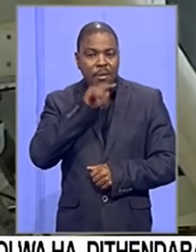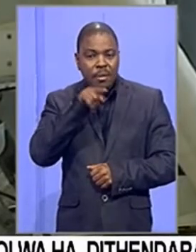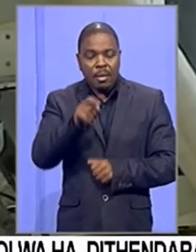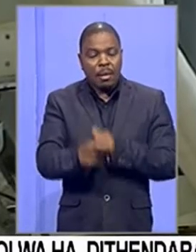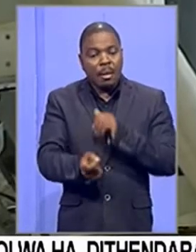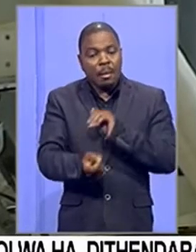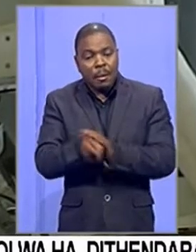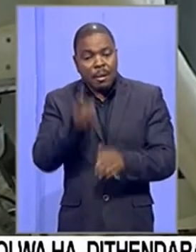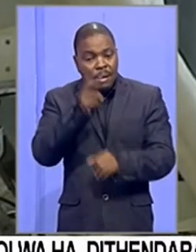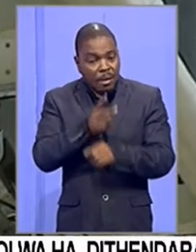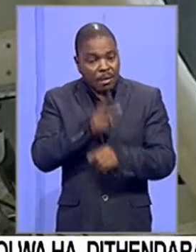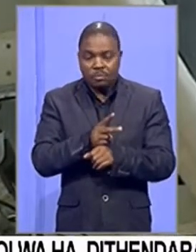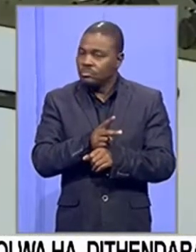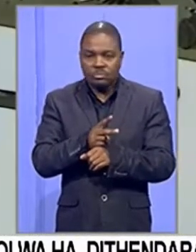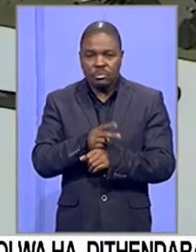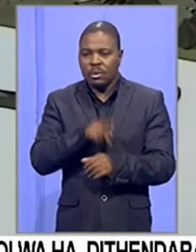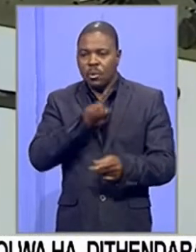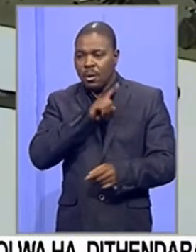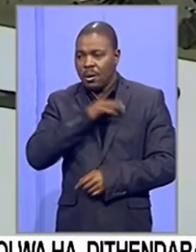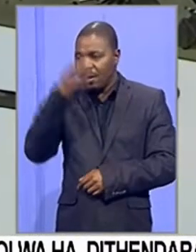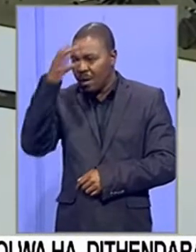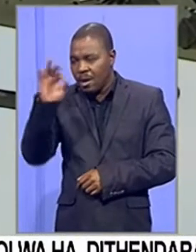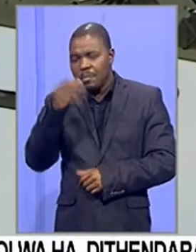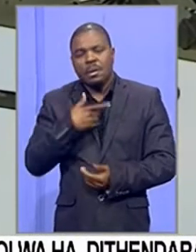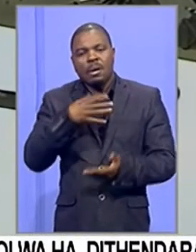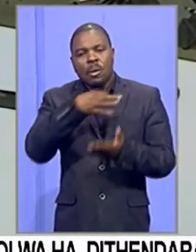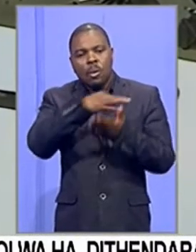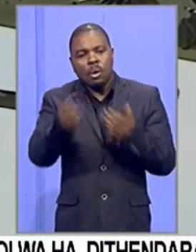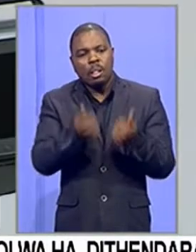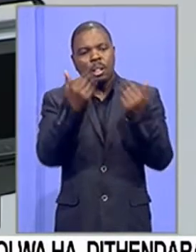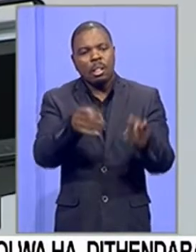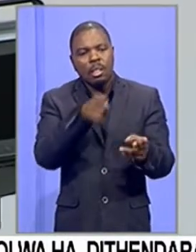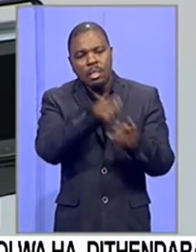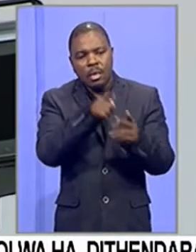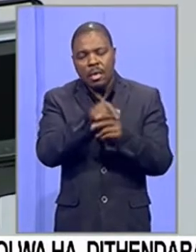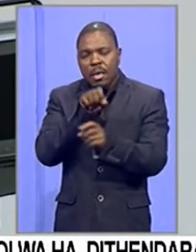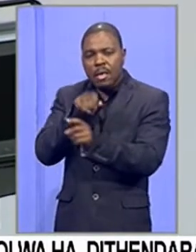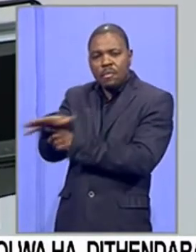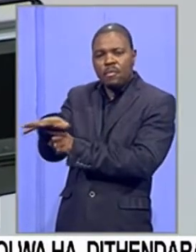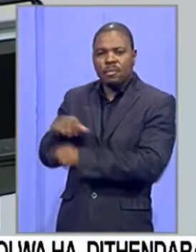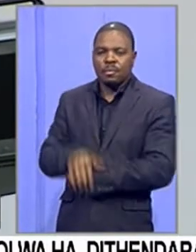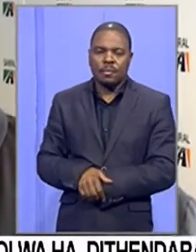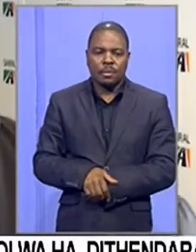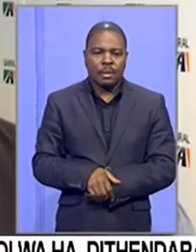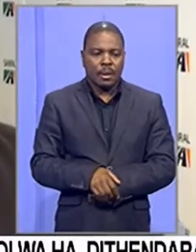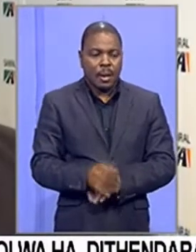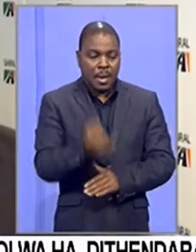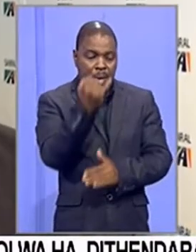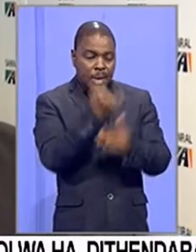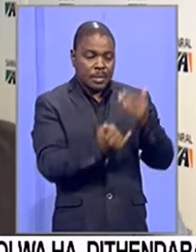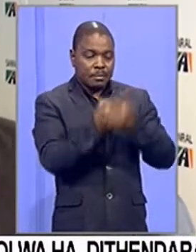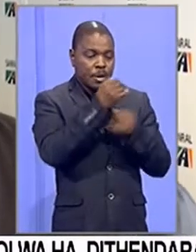mmuso o tla qetella o iphumana o aba dithendara dikhamphaneng tse nang le tshusumetso. An independent